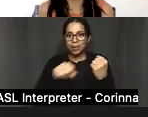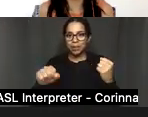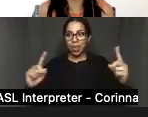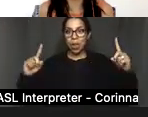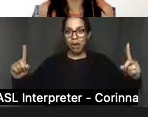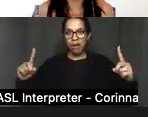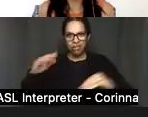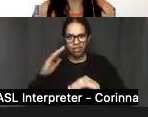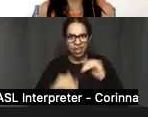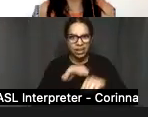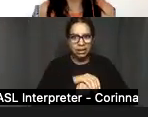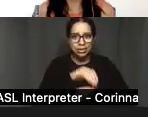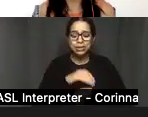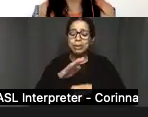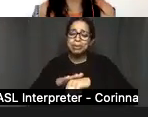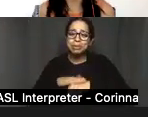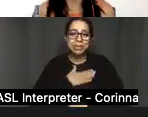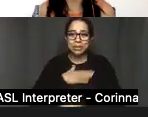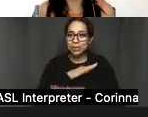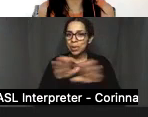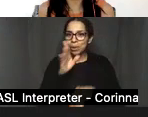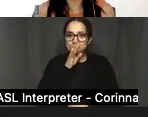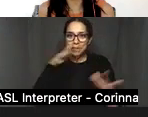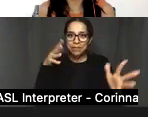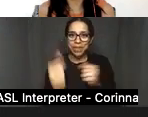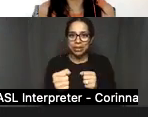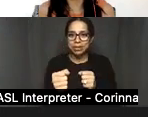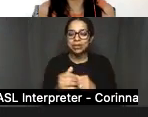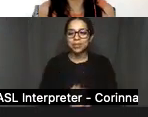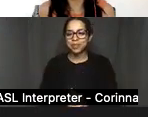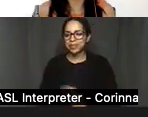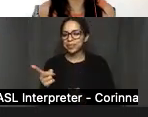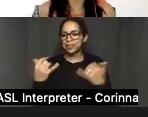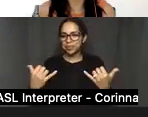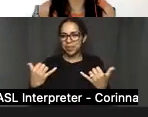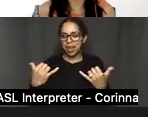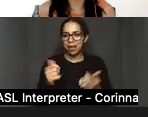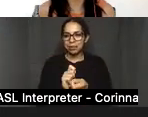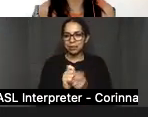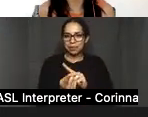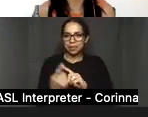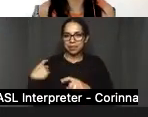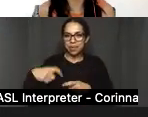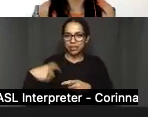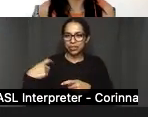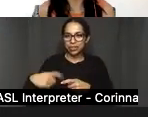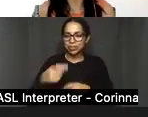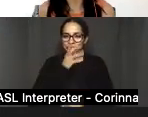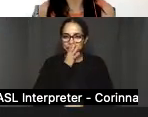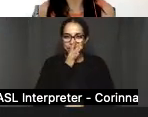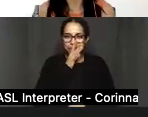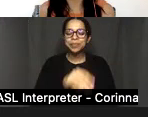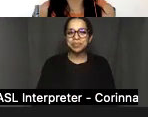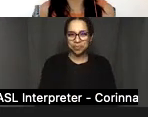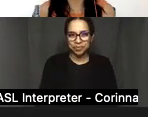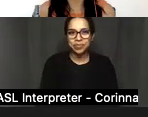your speed. Buenos días a todos, a todas y a todos. Mi nombre es Valentina y estoy aquí por parte de Community Language Cooperative y estoy aquí